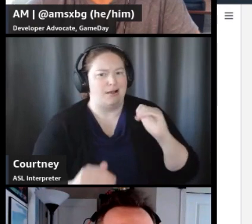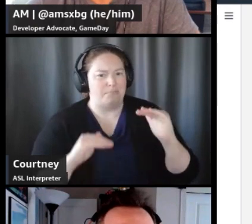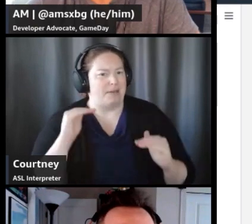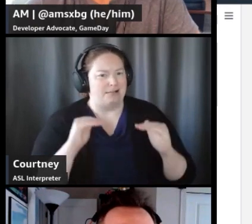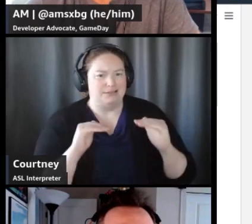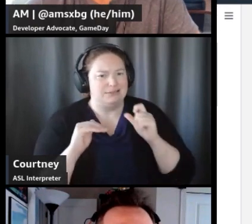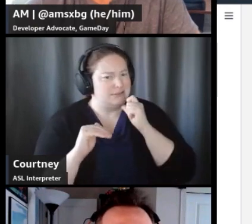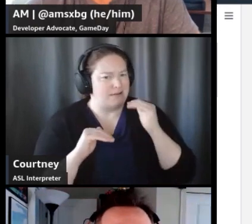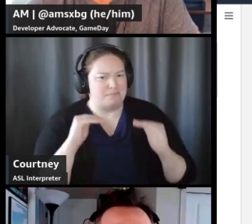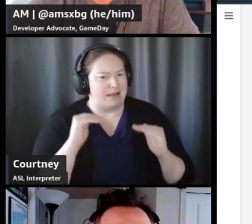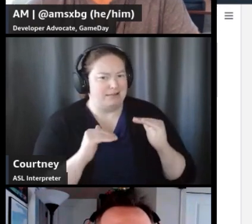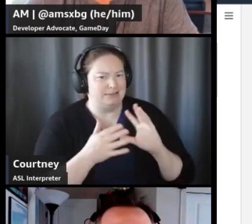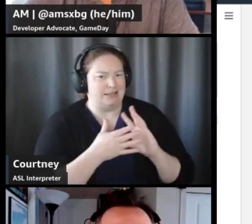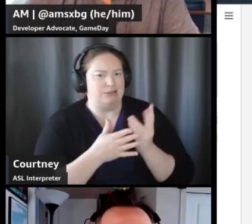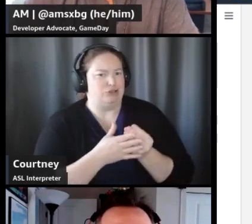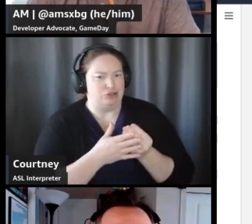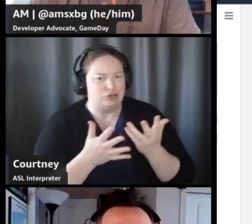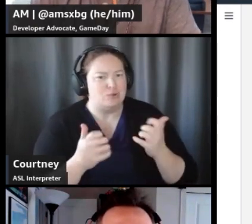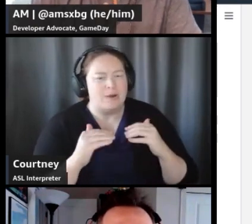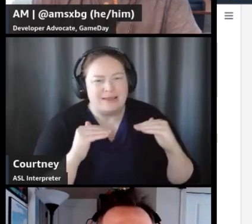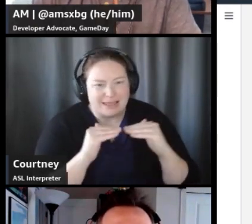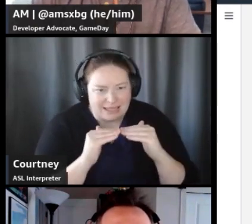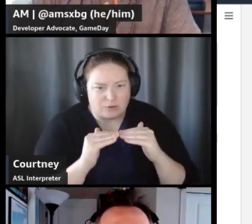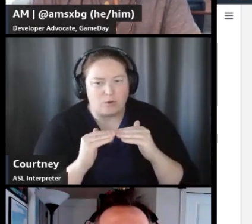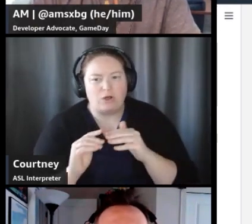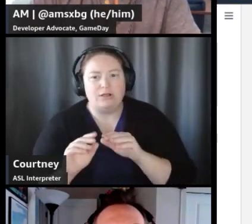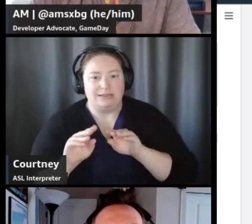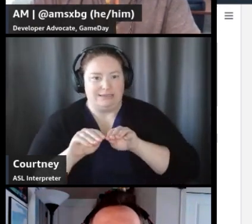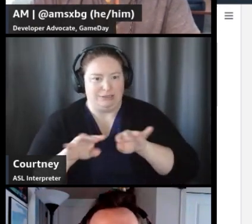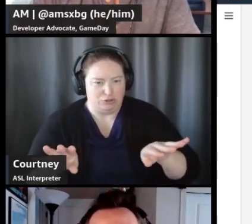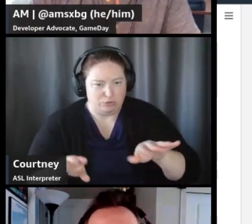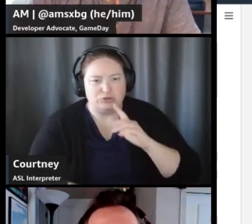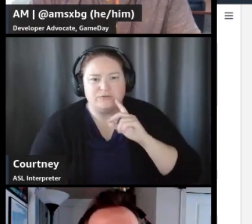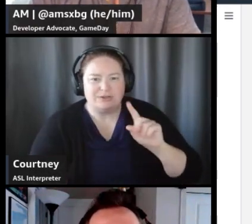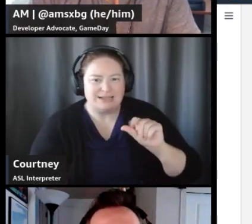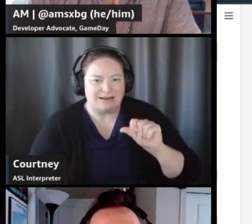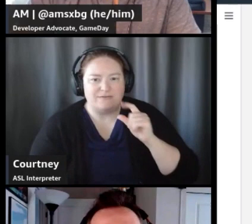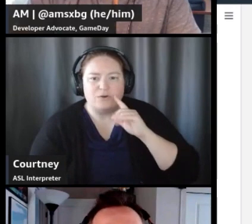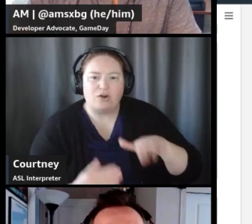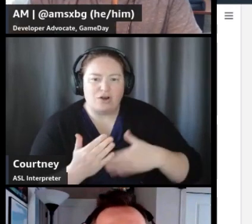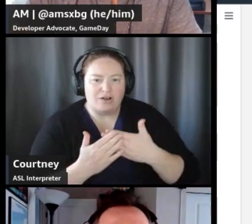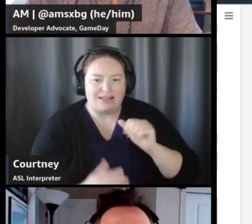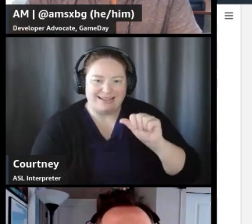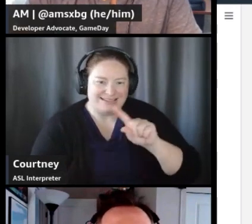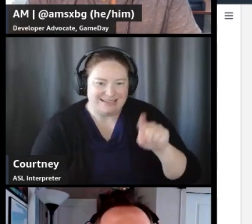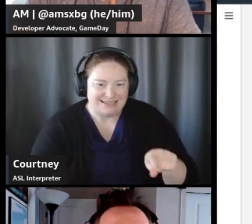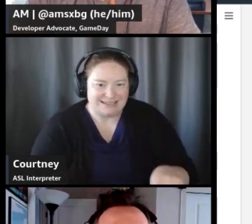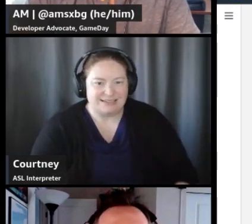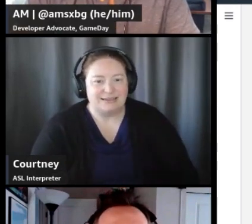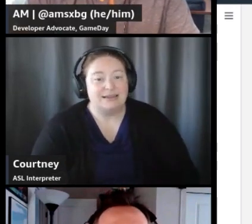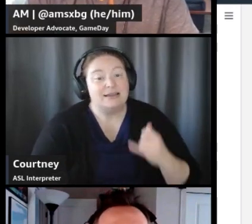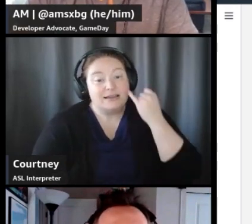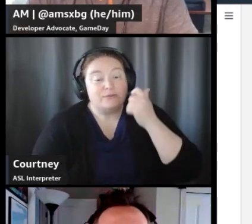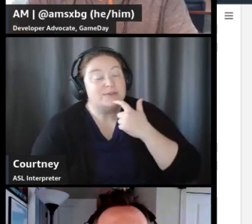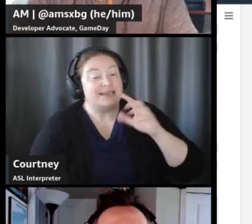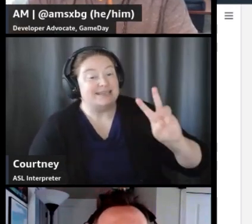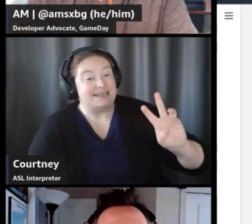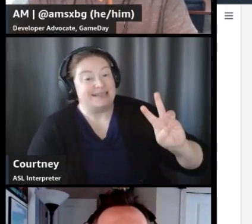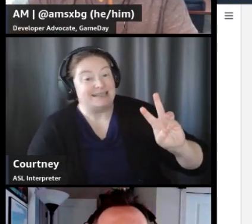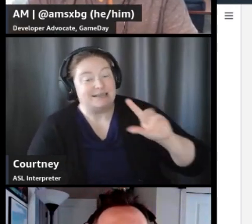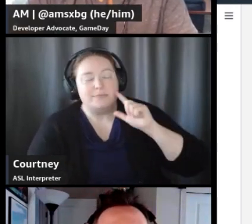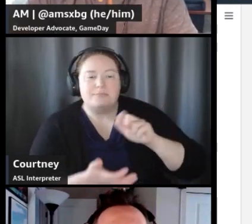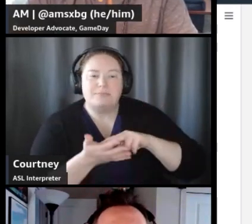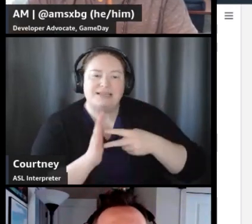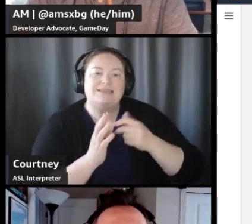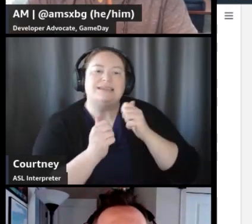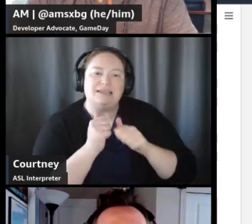a cluster, and you want equal distribution of your data nodes across the AZs. And if you say like 6, that means each of the AZs will